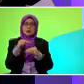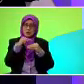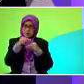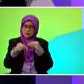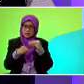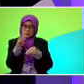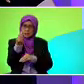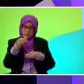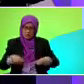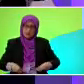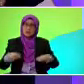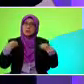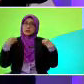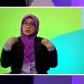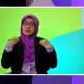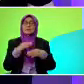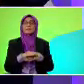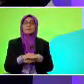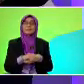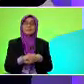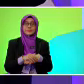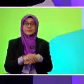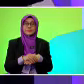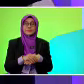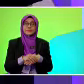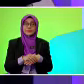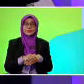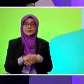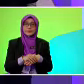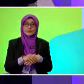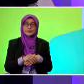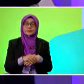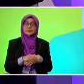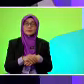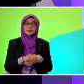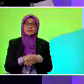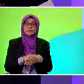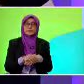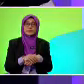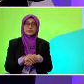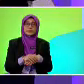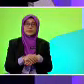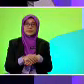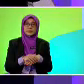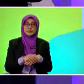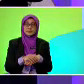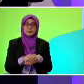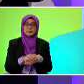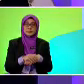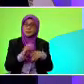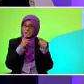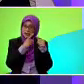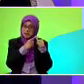things that you need to remember before we carry on with the topic today. Okay, so the first recap